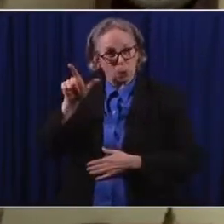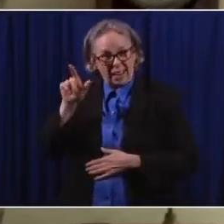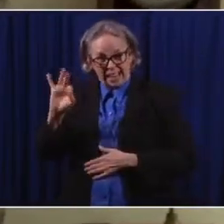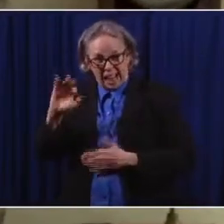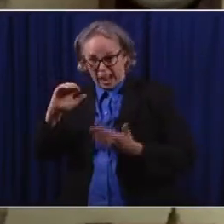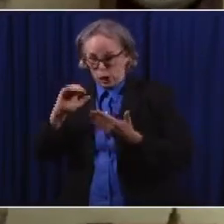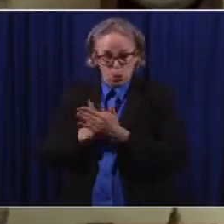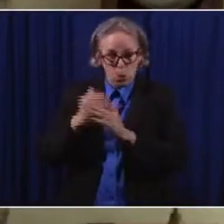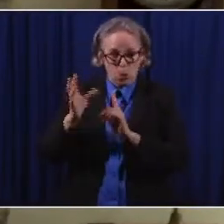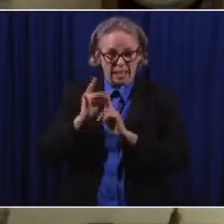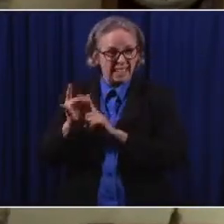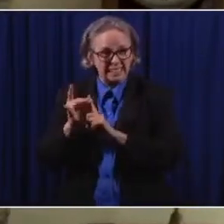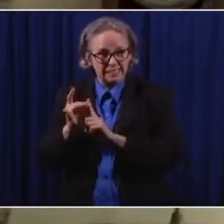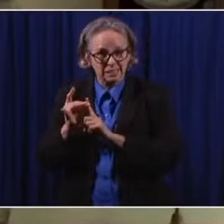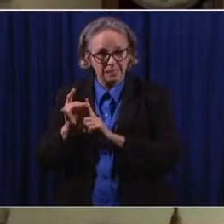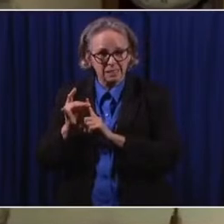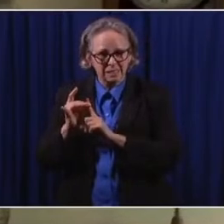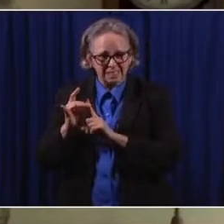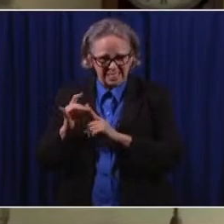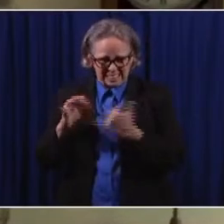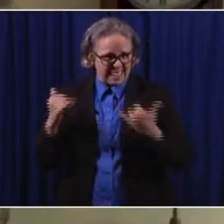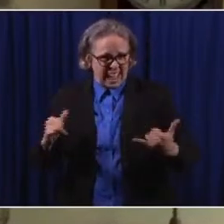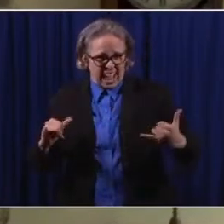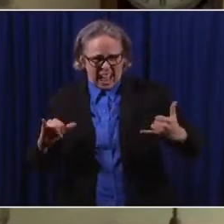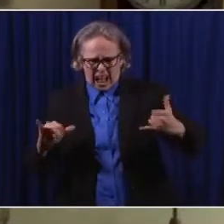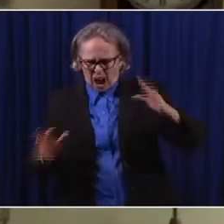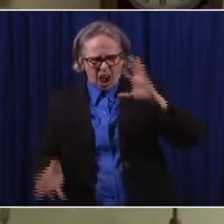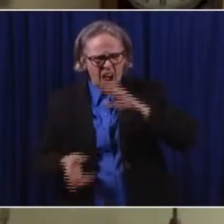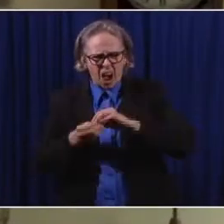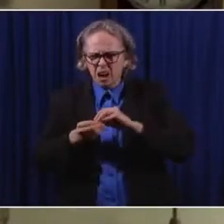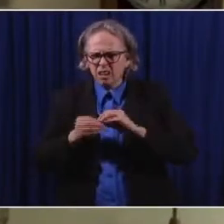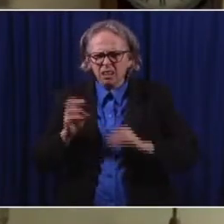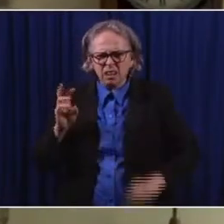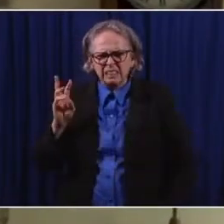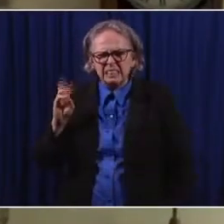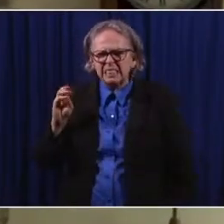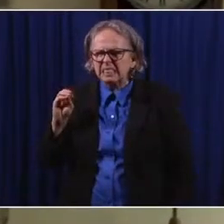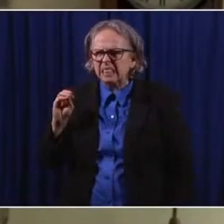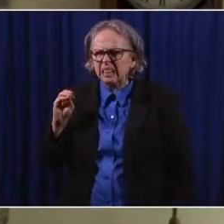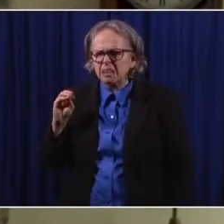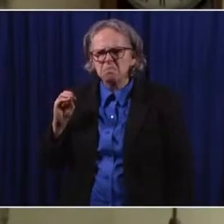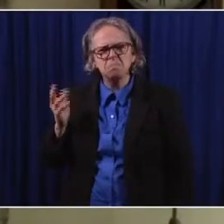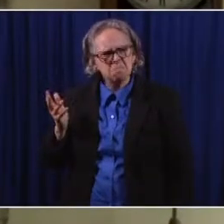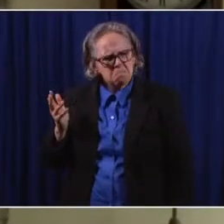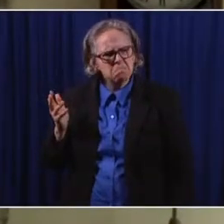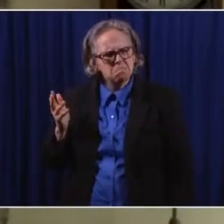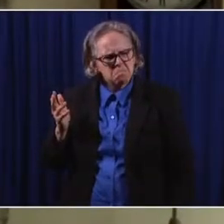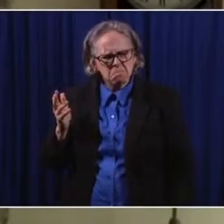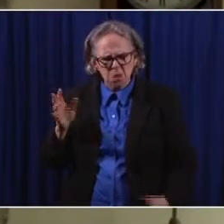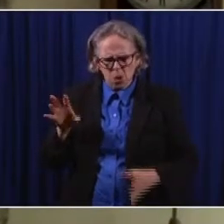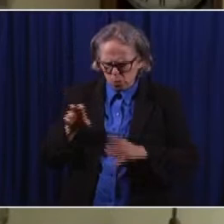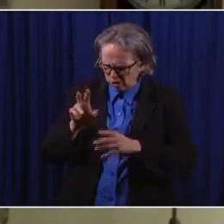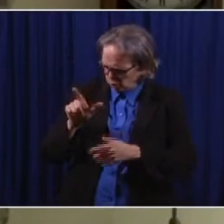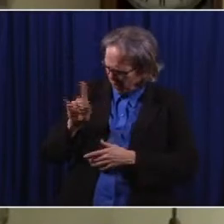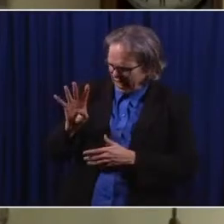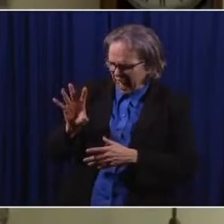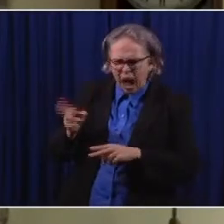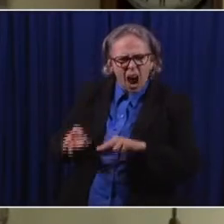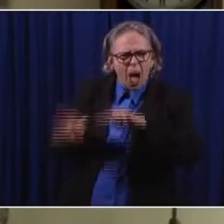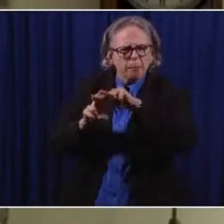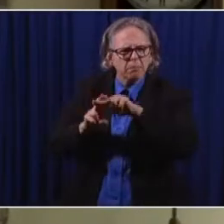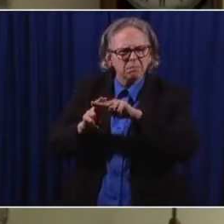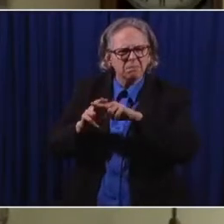the beginning of the pandemic. So you can see that was a county that didn't have a lot of spread, and now it's just